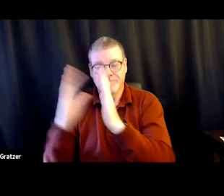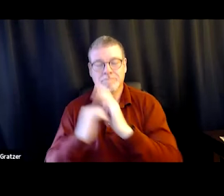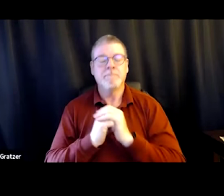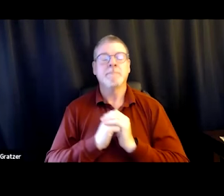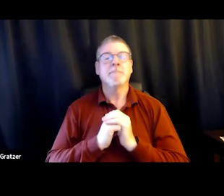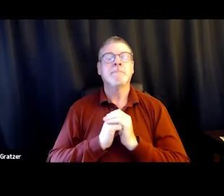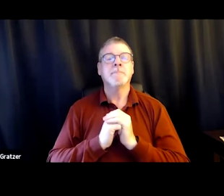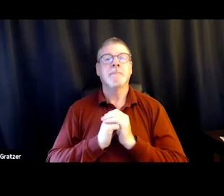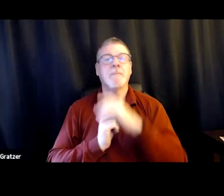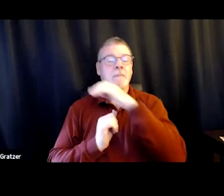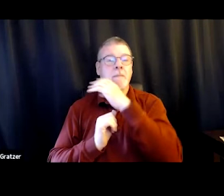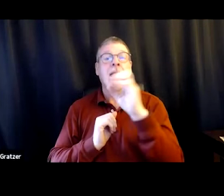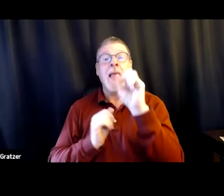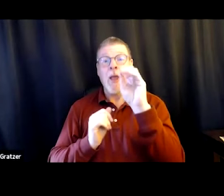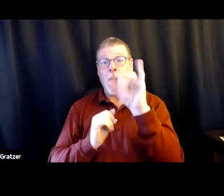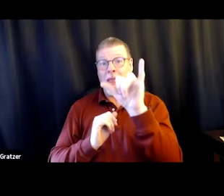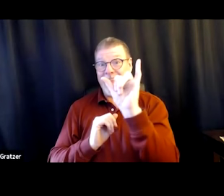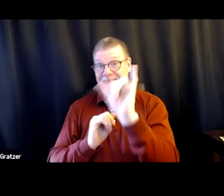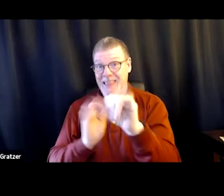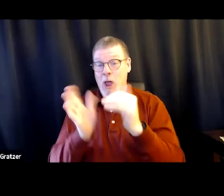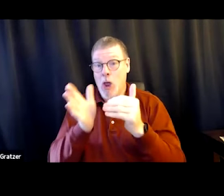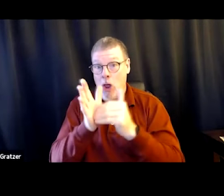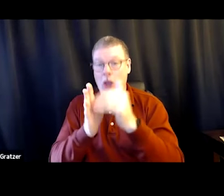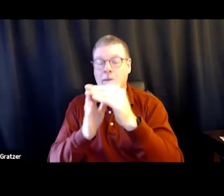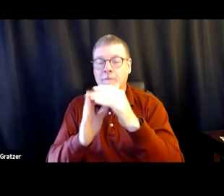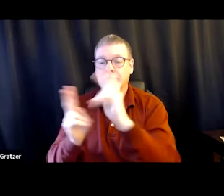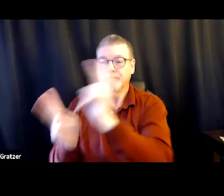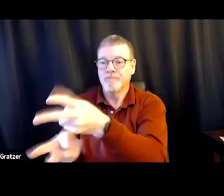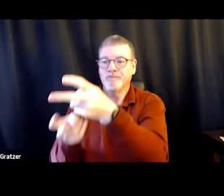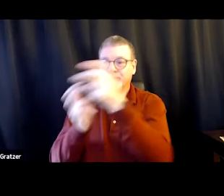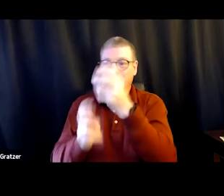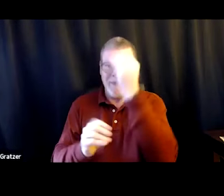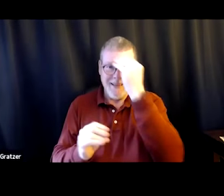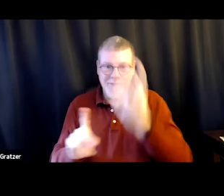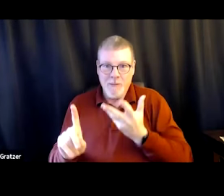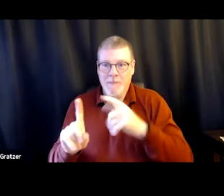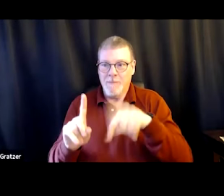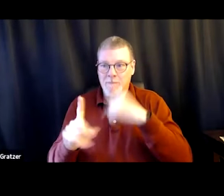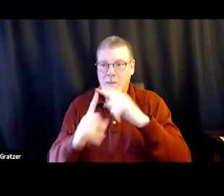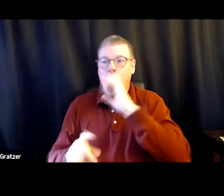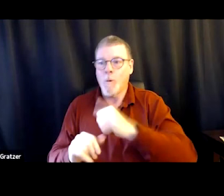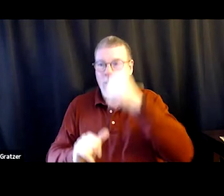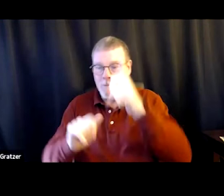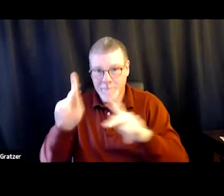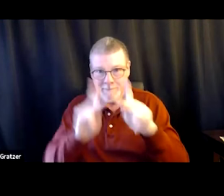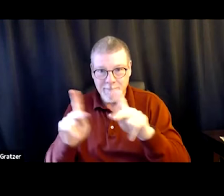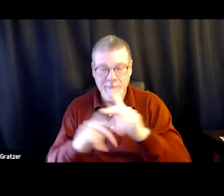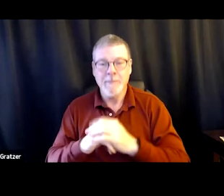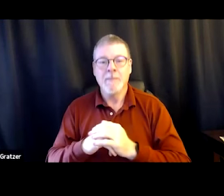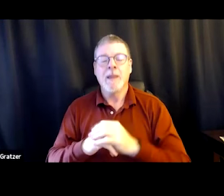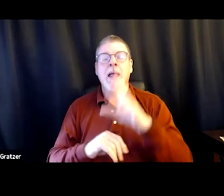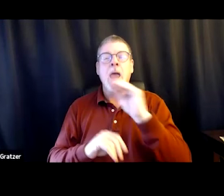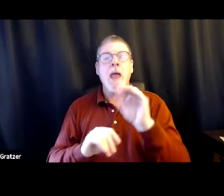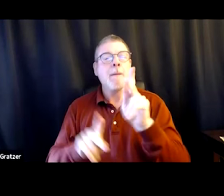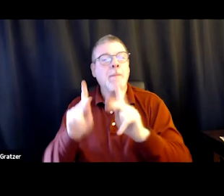visual aid there. And so that is oftentimes where we draw a lot of our insight regarding the experiences of older adults, and an area of needed inquiry